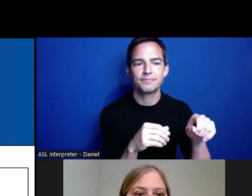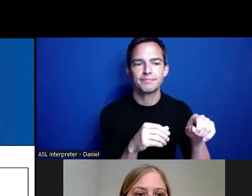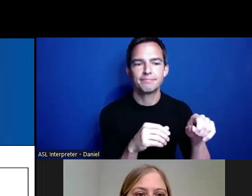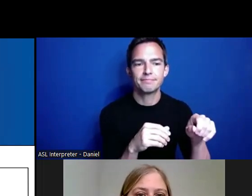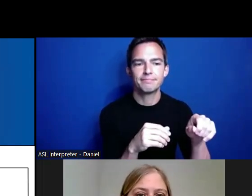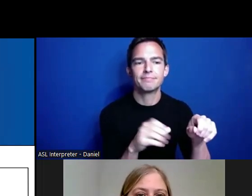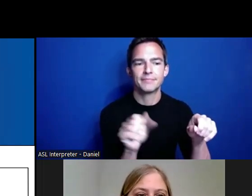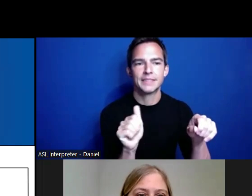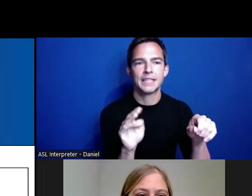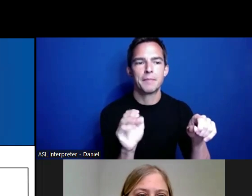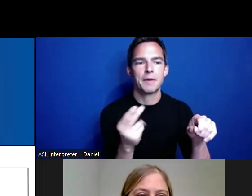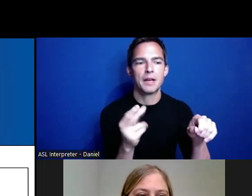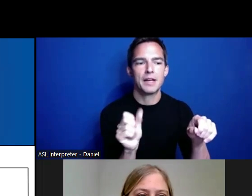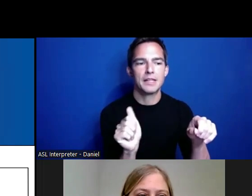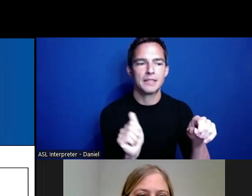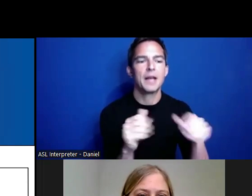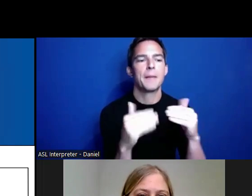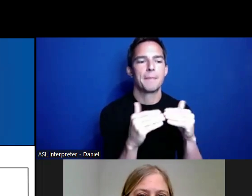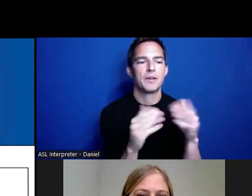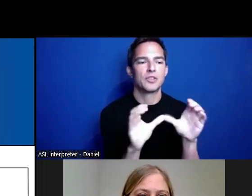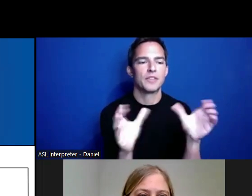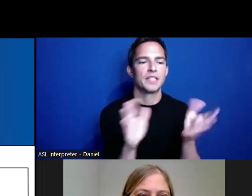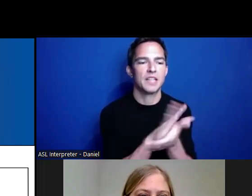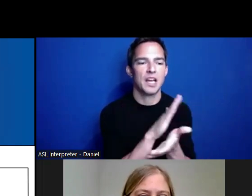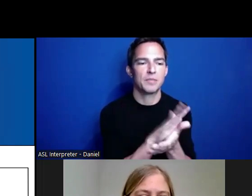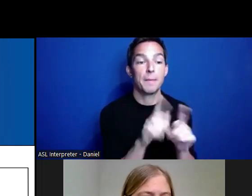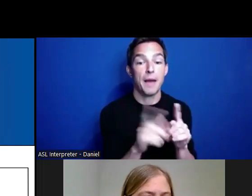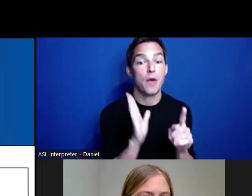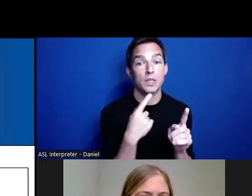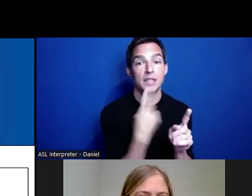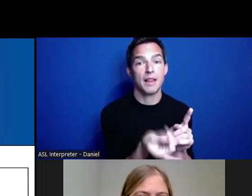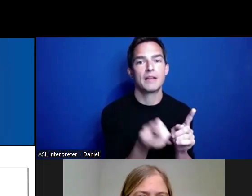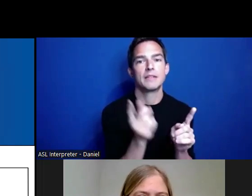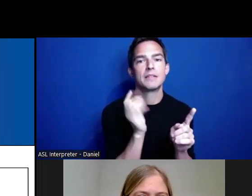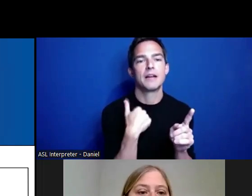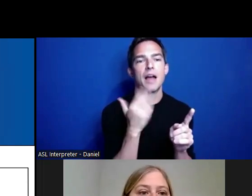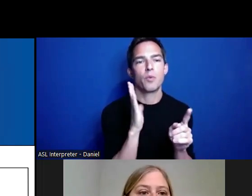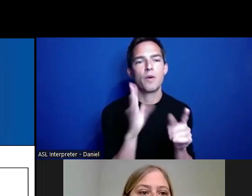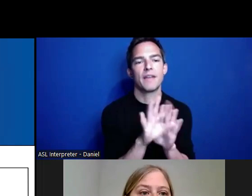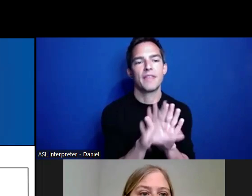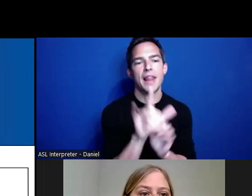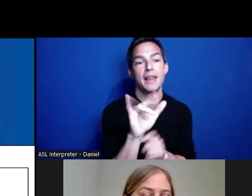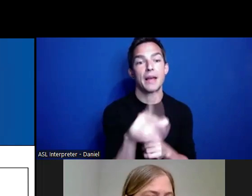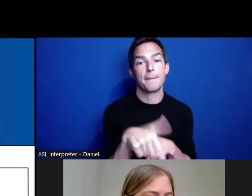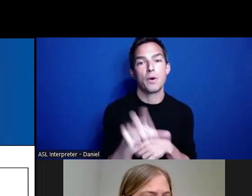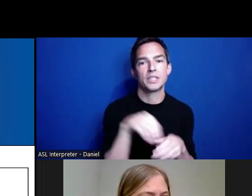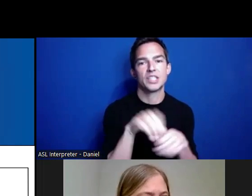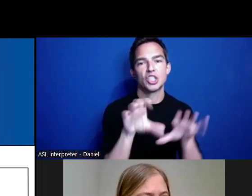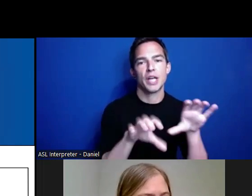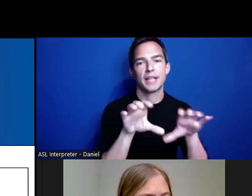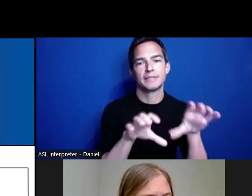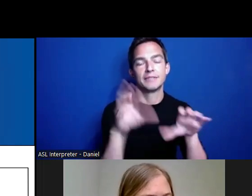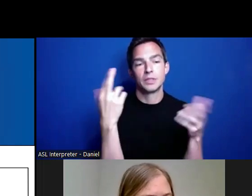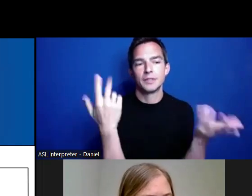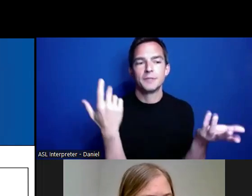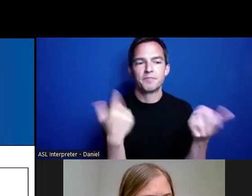SAMHSA peer certification model standards document. But I will say this, I'm going to find the link and put it in the chat because Sure.